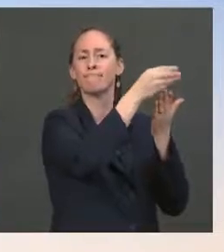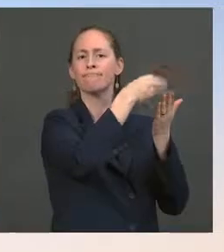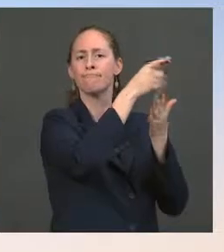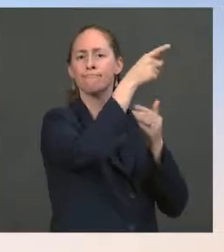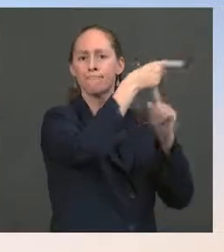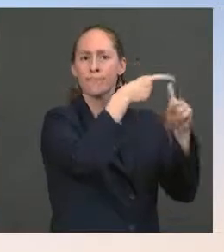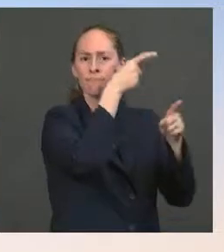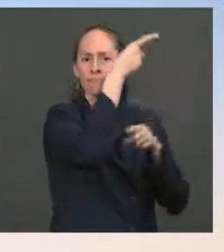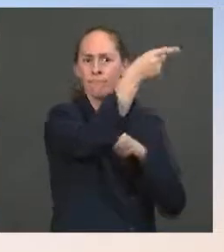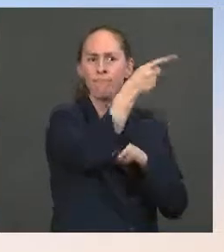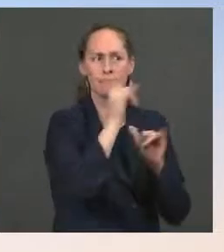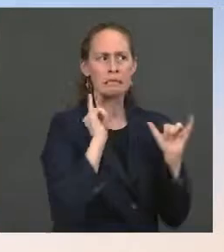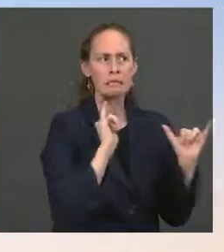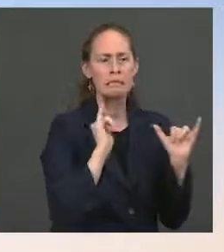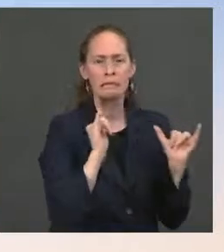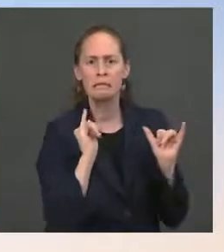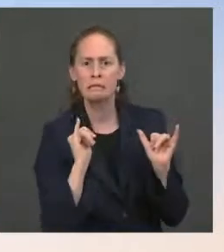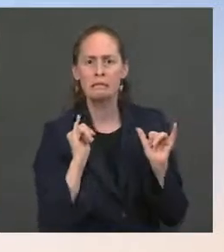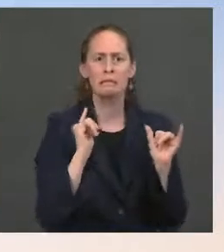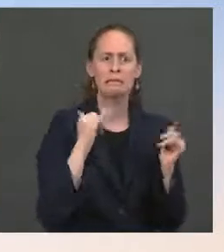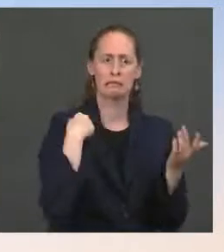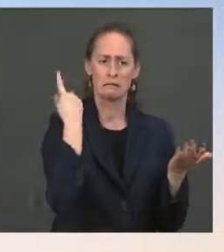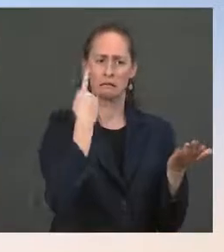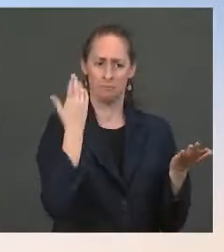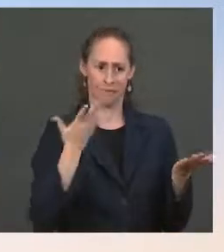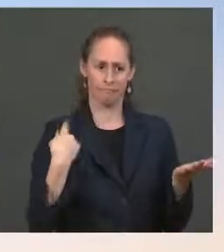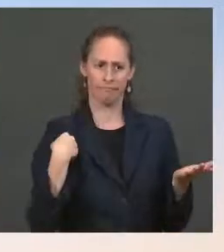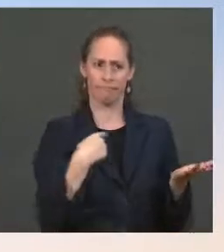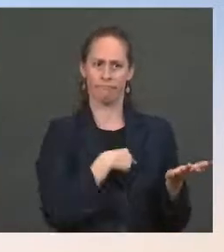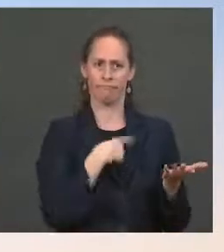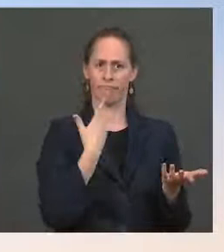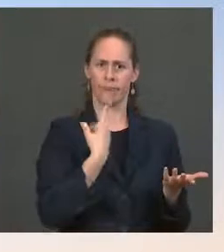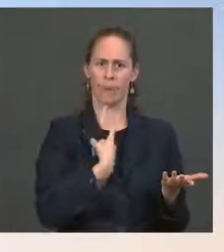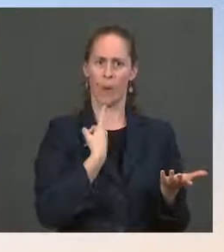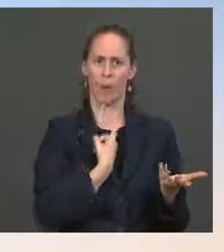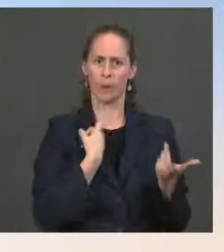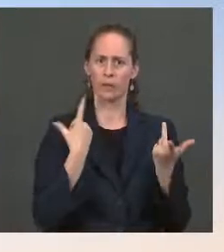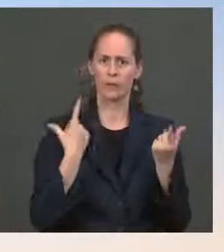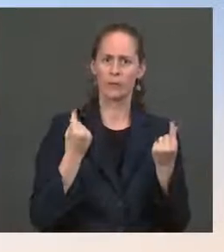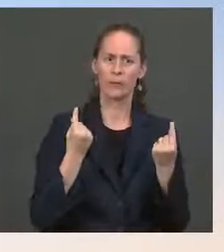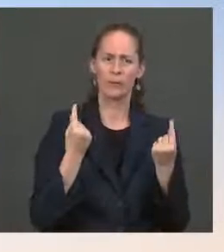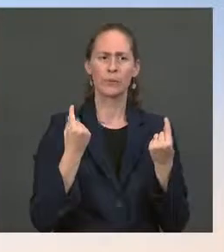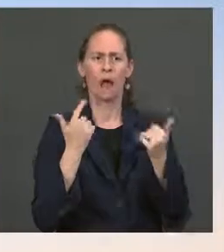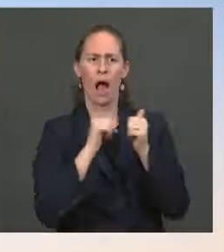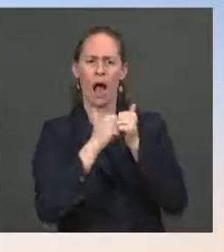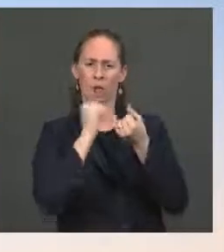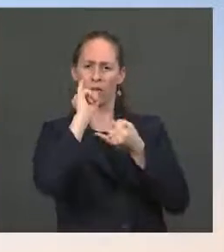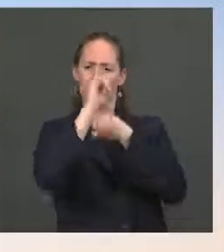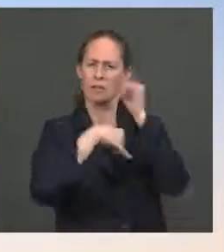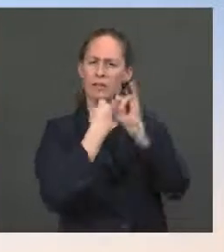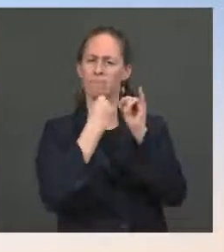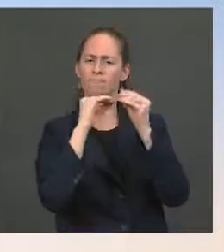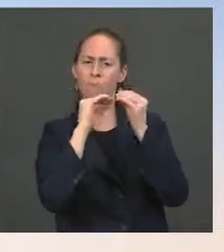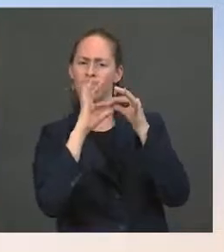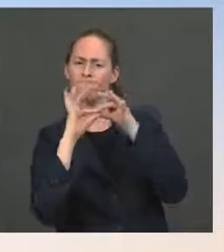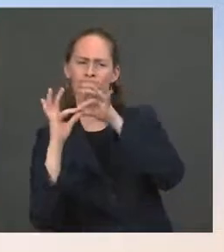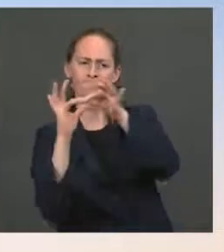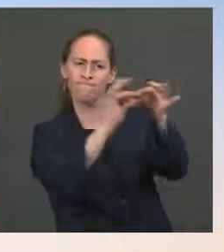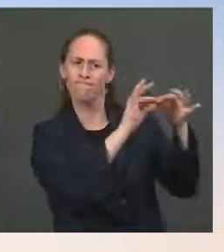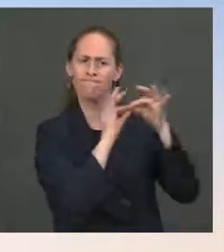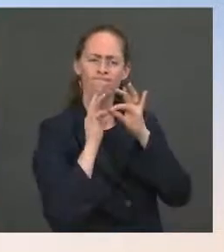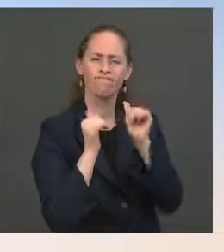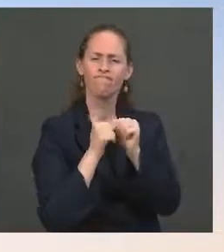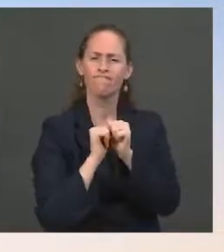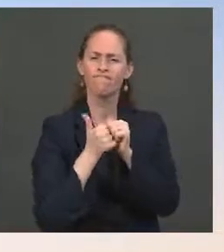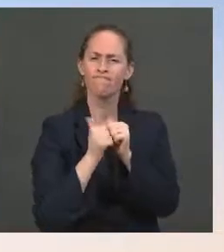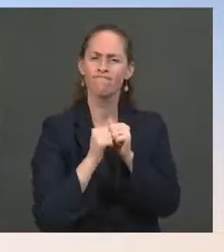up. So I'm wondering what we're doing to sort of deal with this crisis internationally, and if you mentioned that there had been a conversation